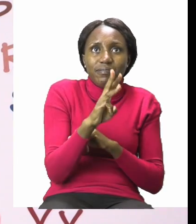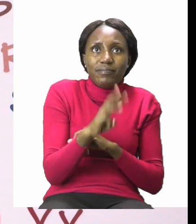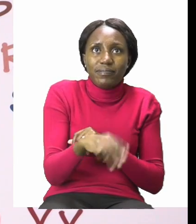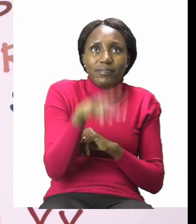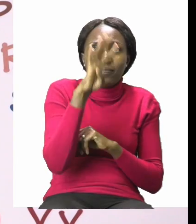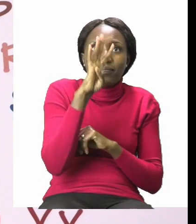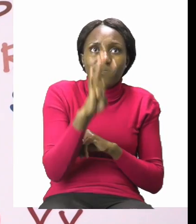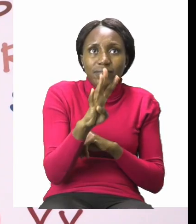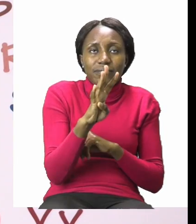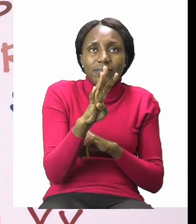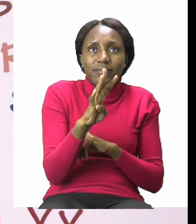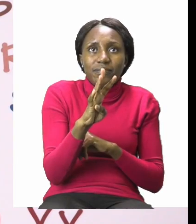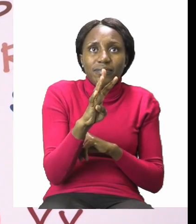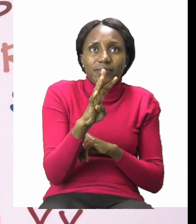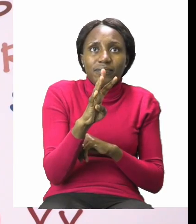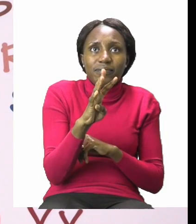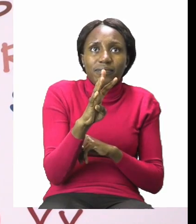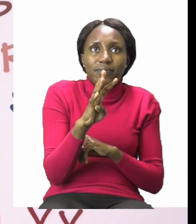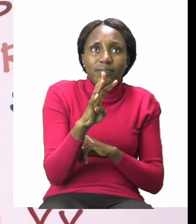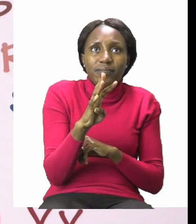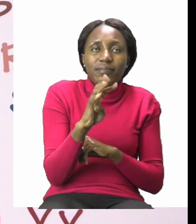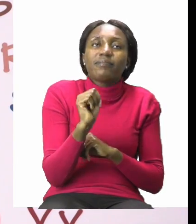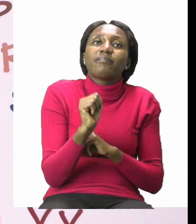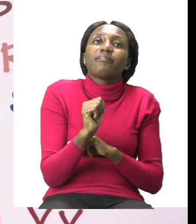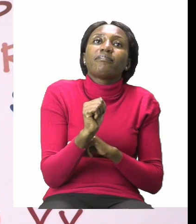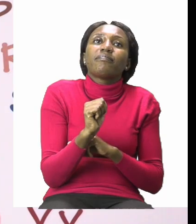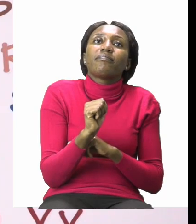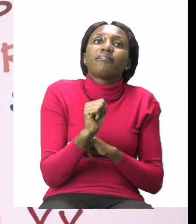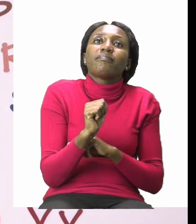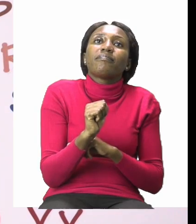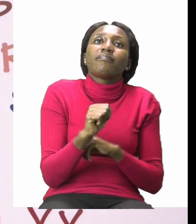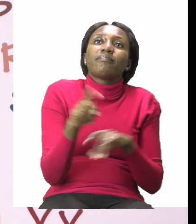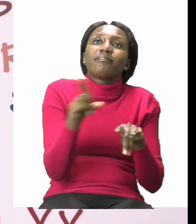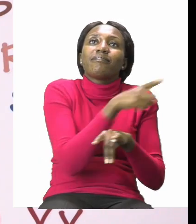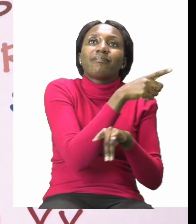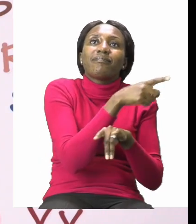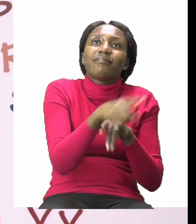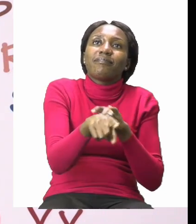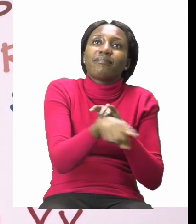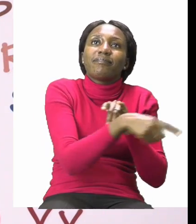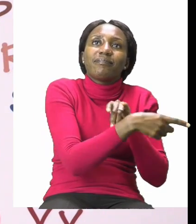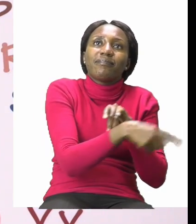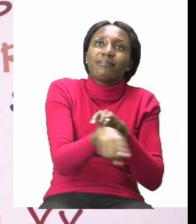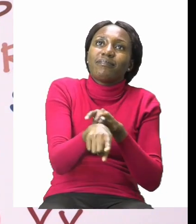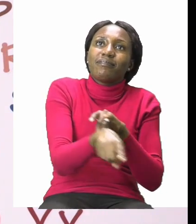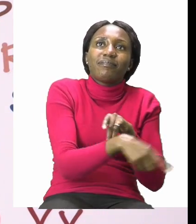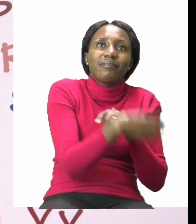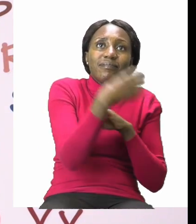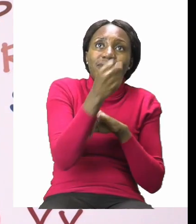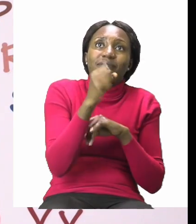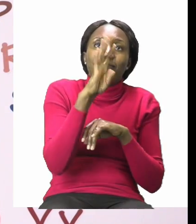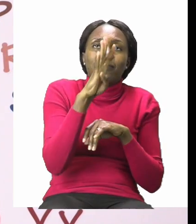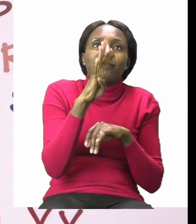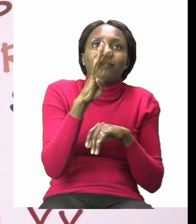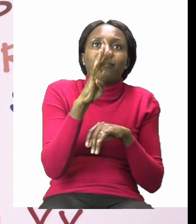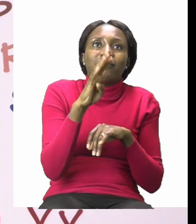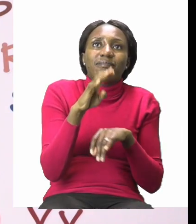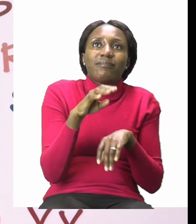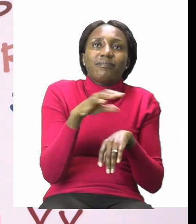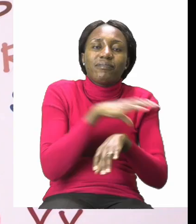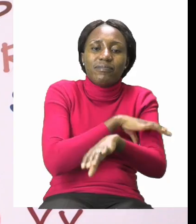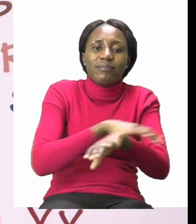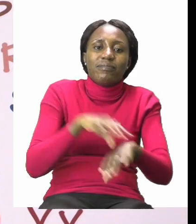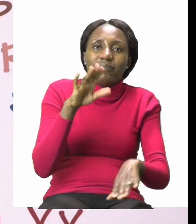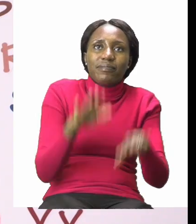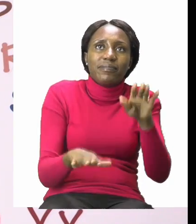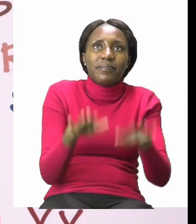3, 4. So both elephants have 4 legs. When you're done with tracing,